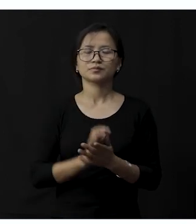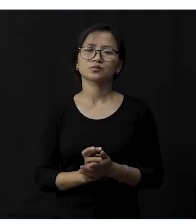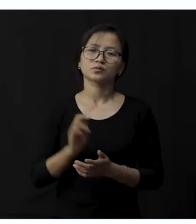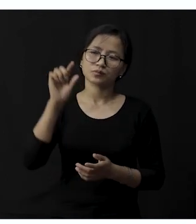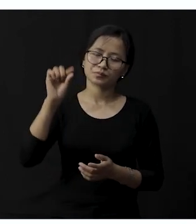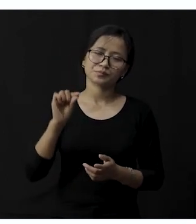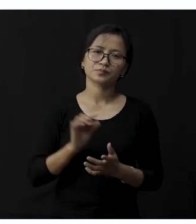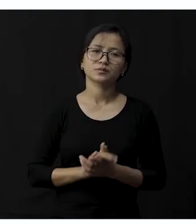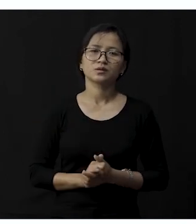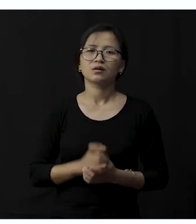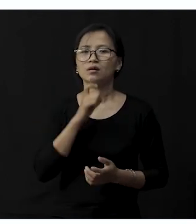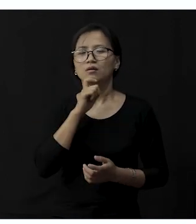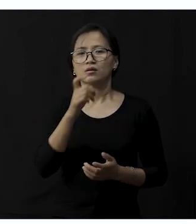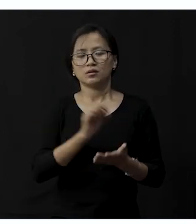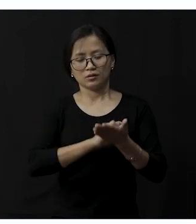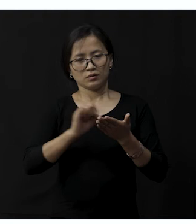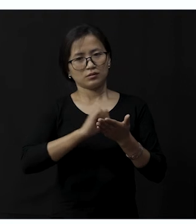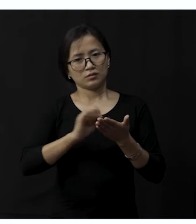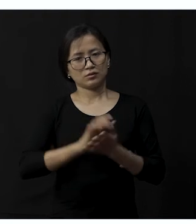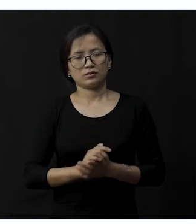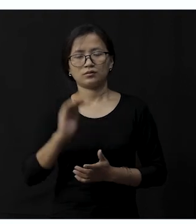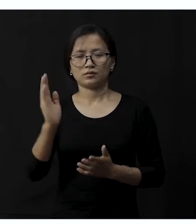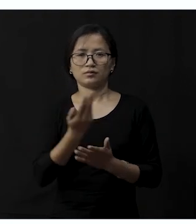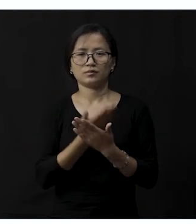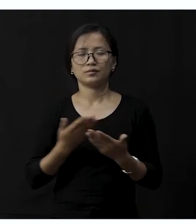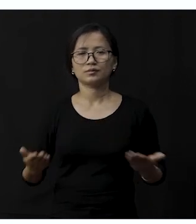to ask you to write something that